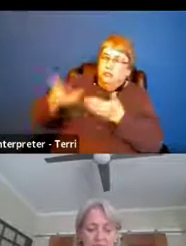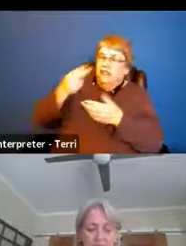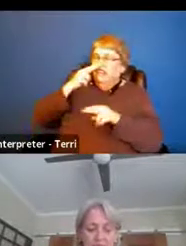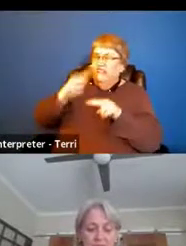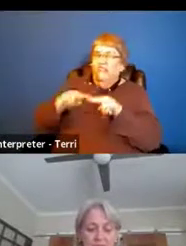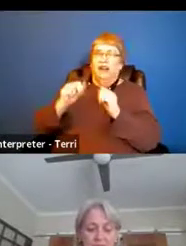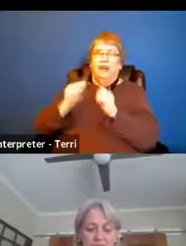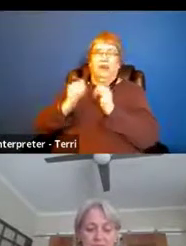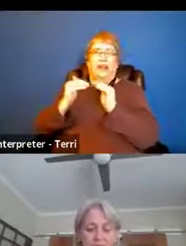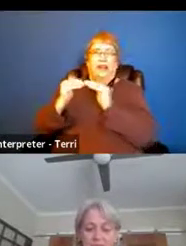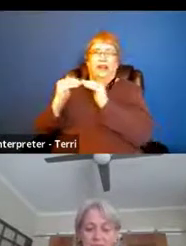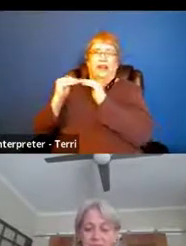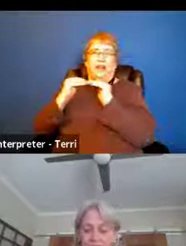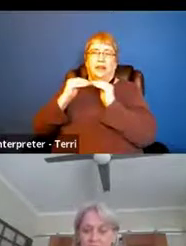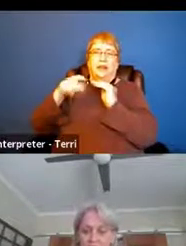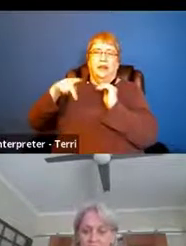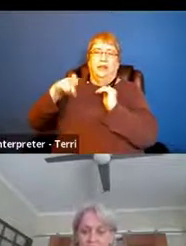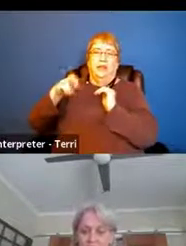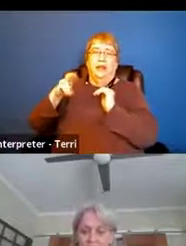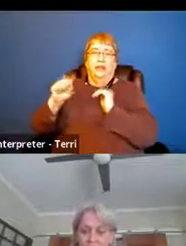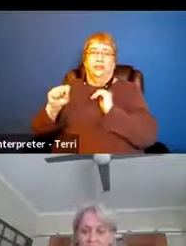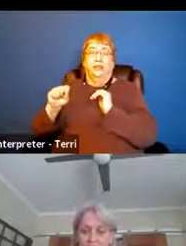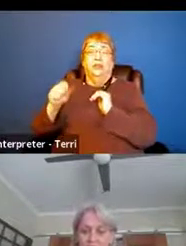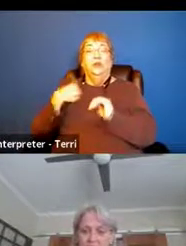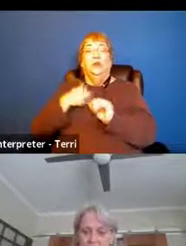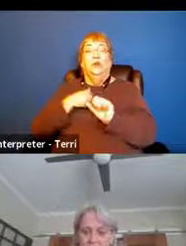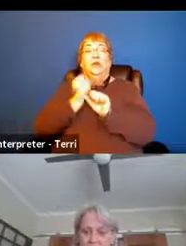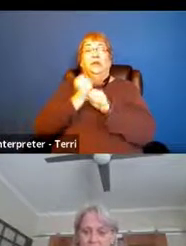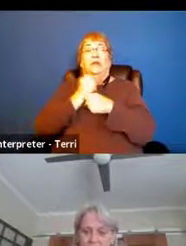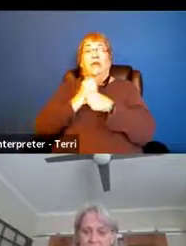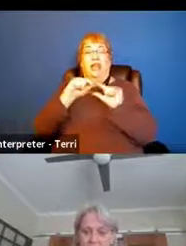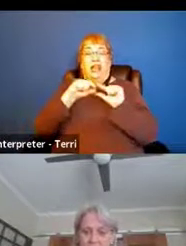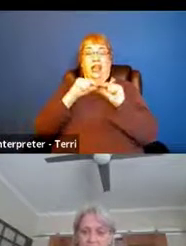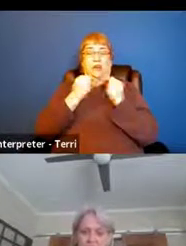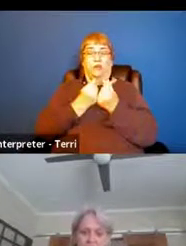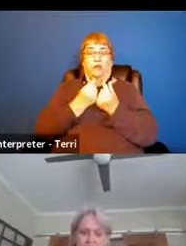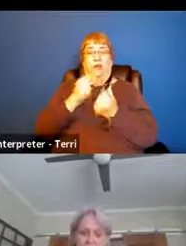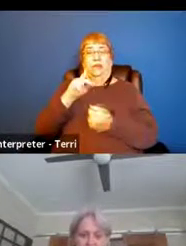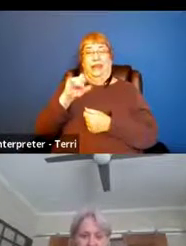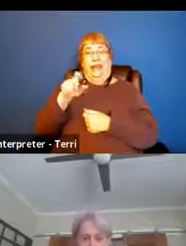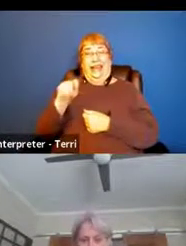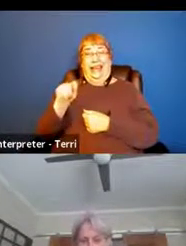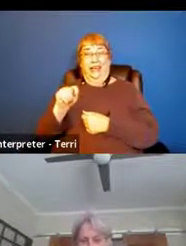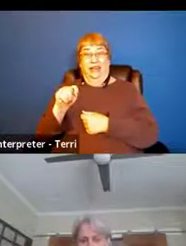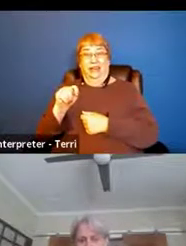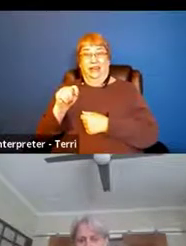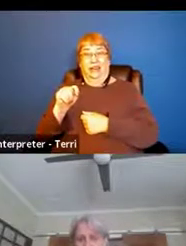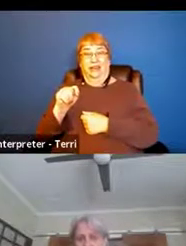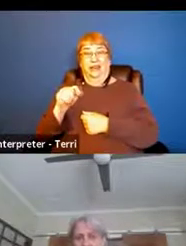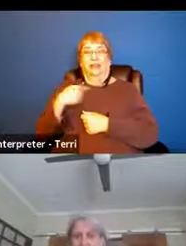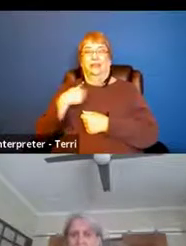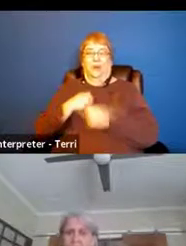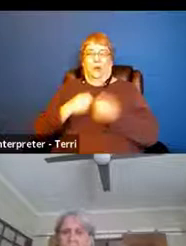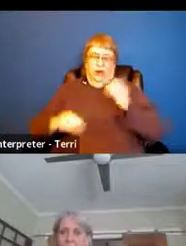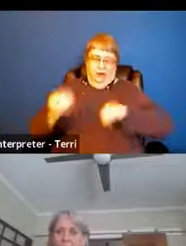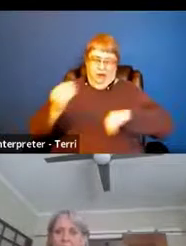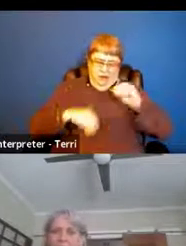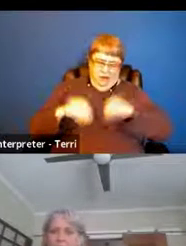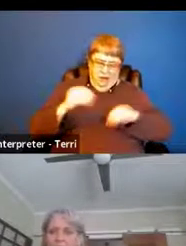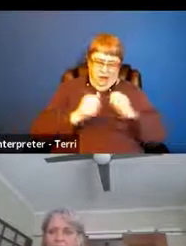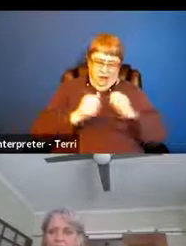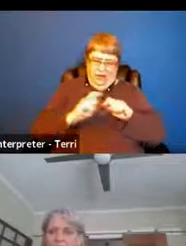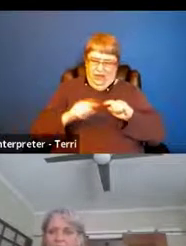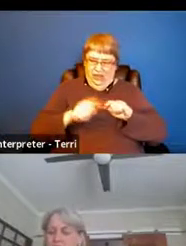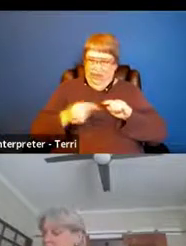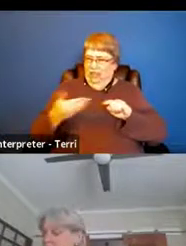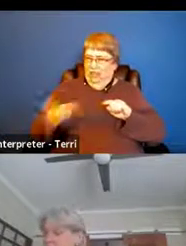for those, we've been producing group kits. So our staff are putting together some tangible packets with like activity materials